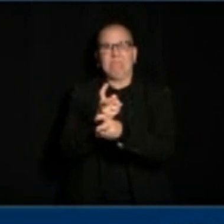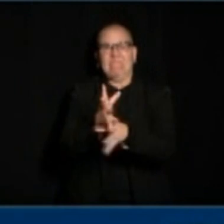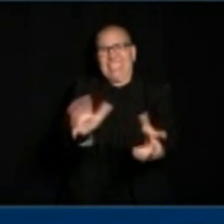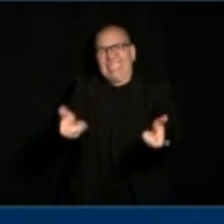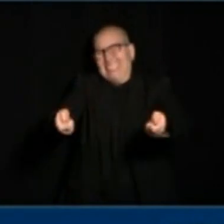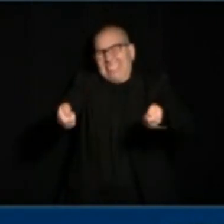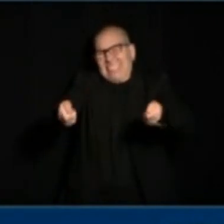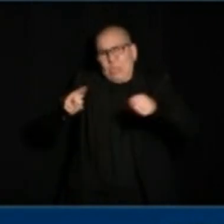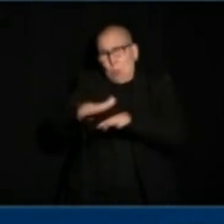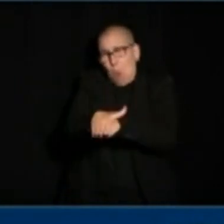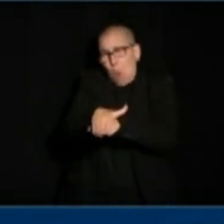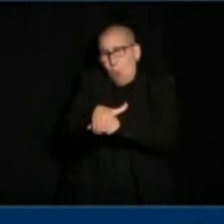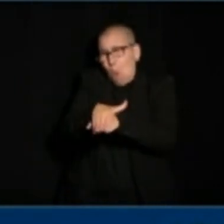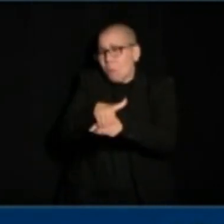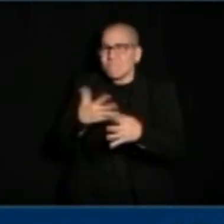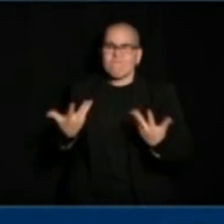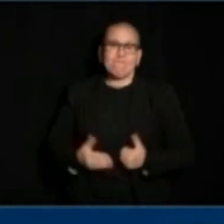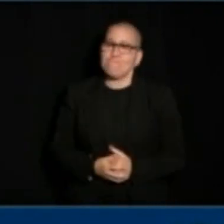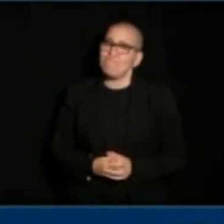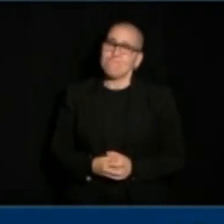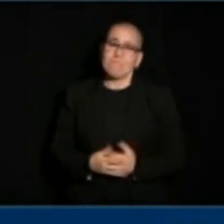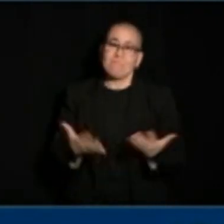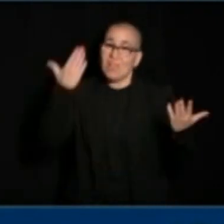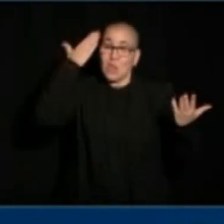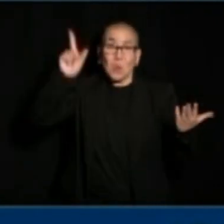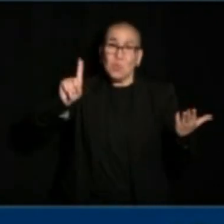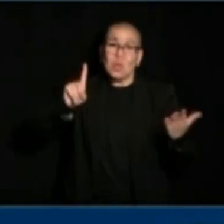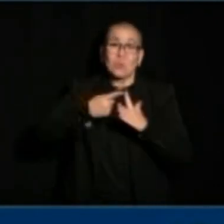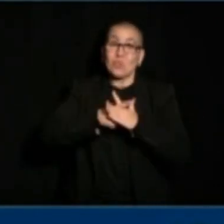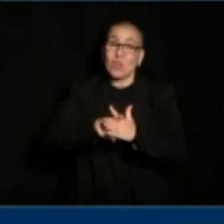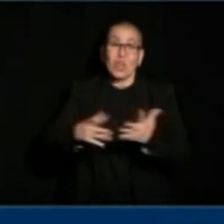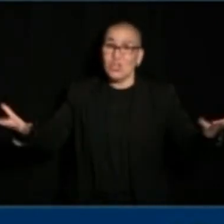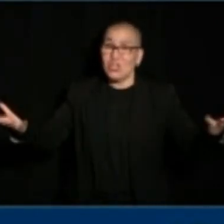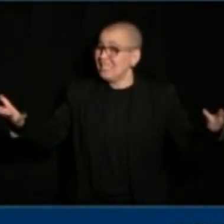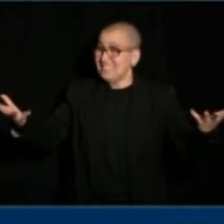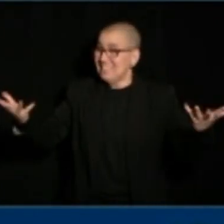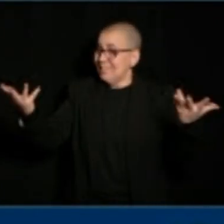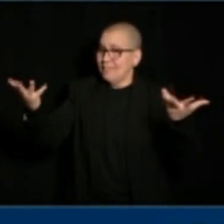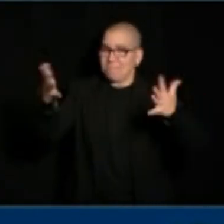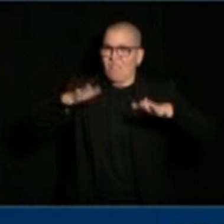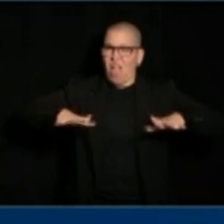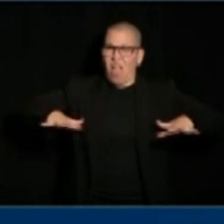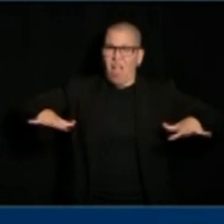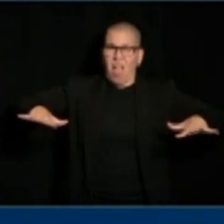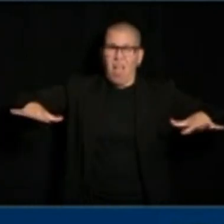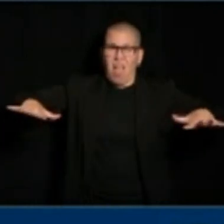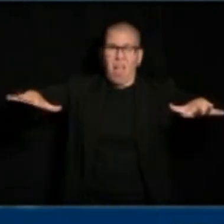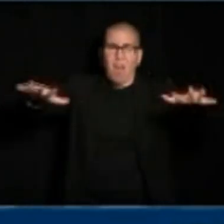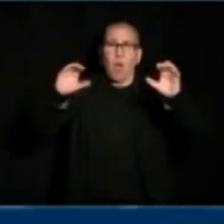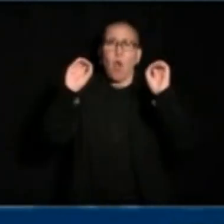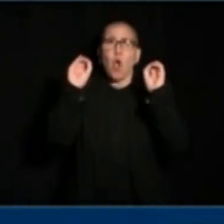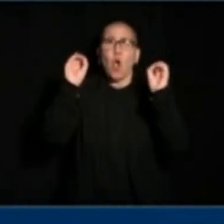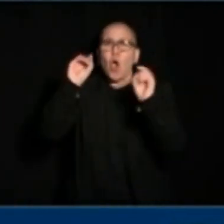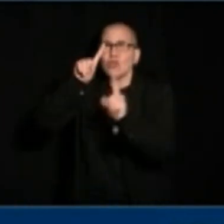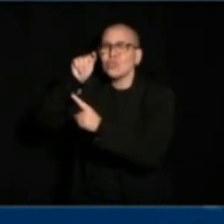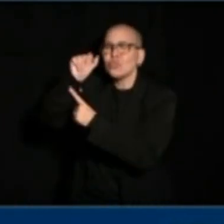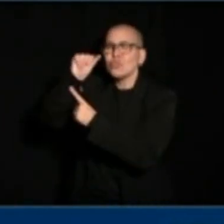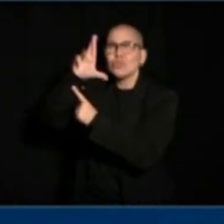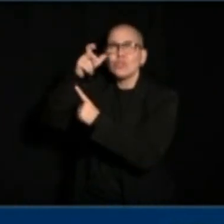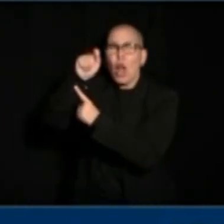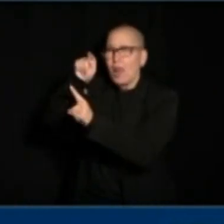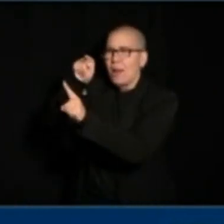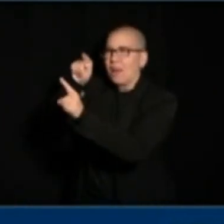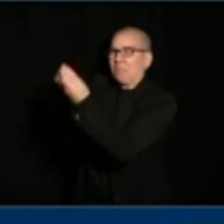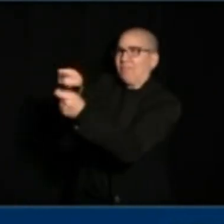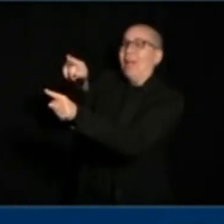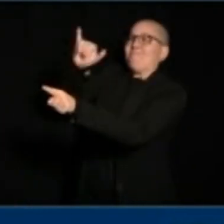systems? And where can we make that impact with the most targeted approach to make sure what we know all along? This is incredibly hard.